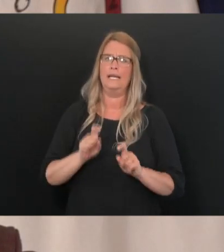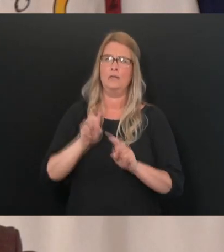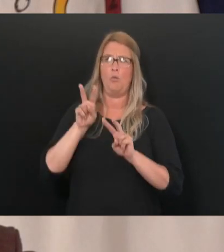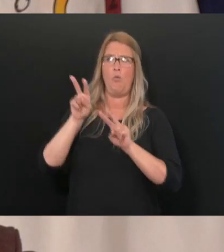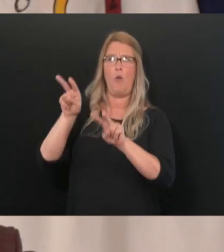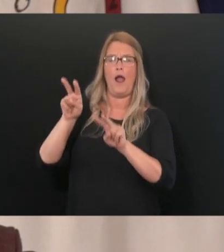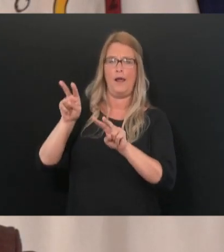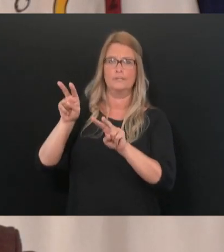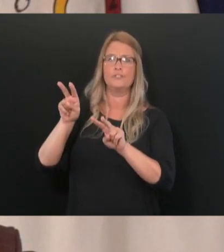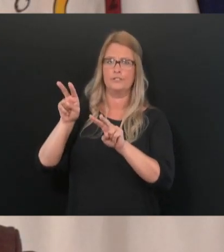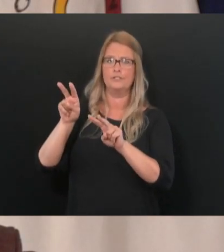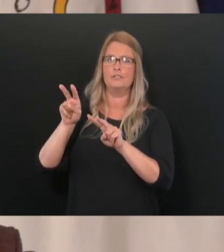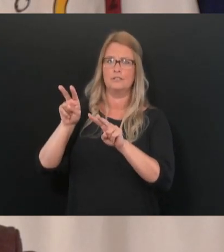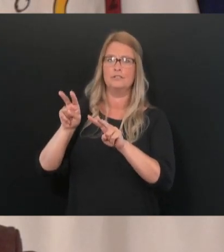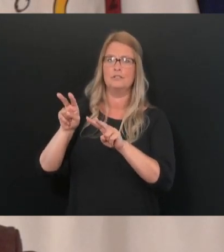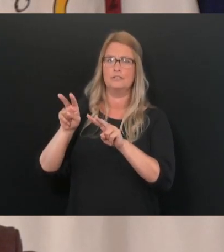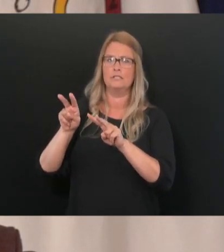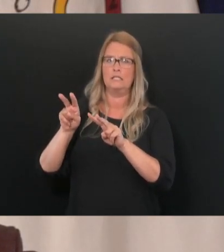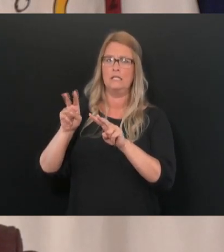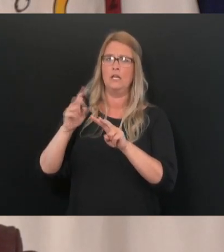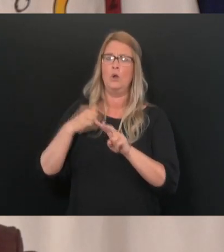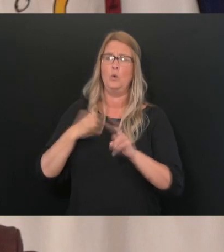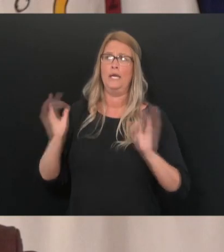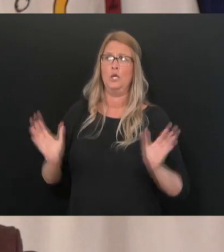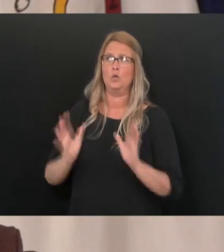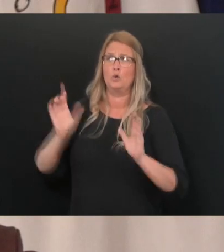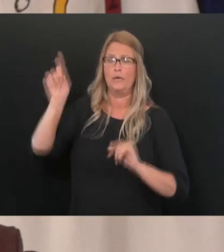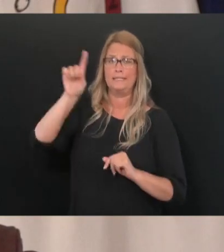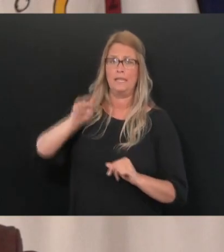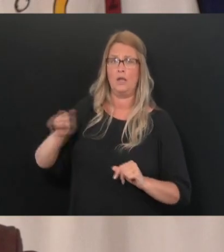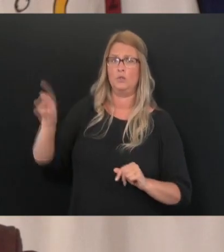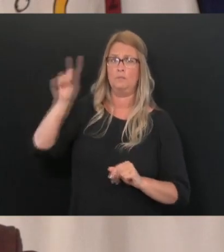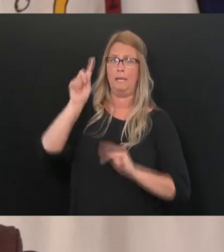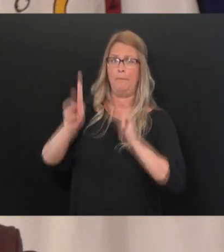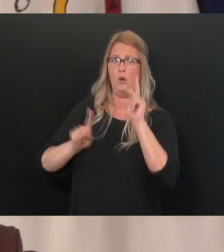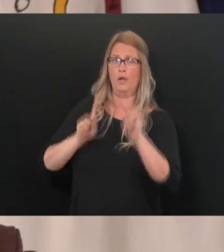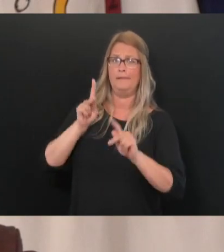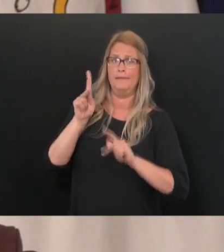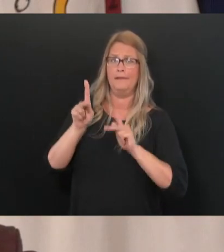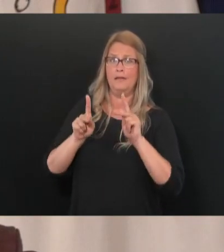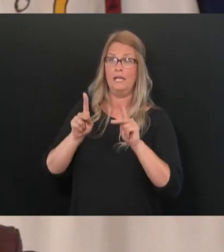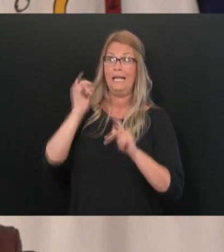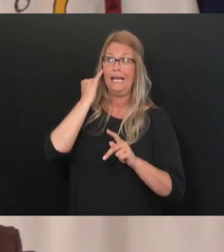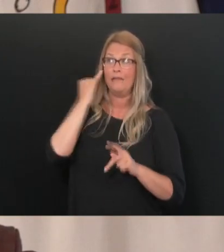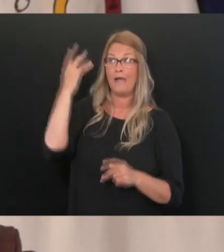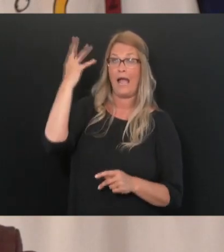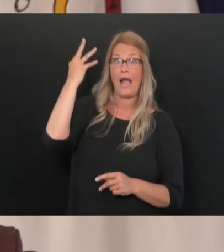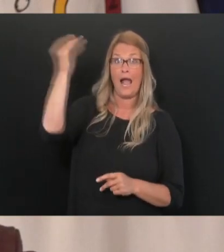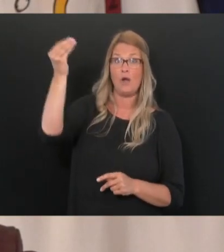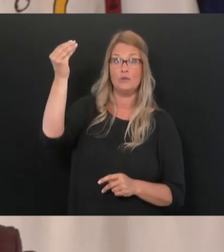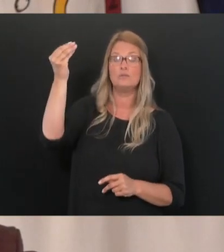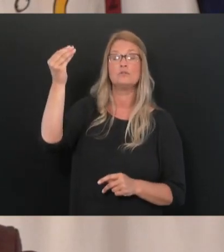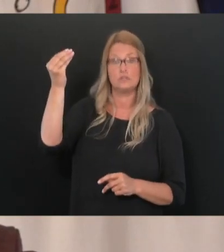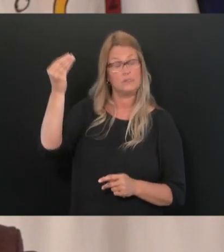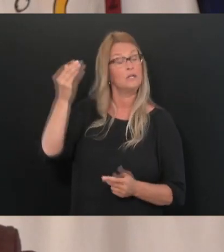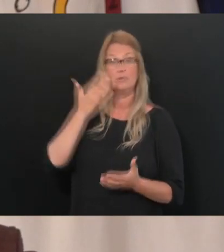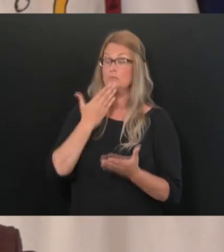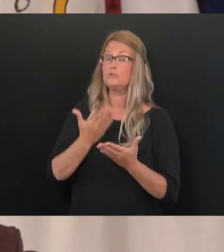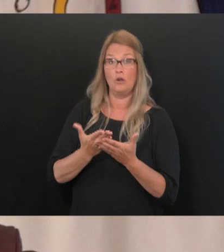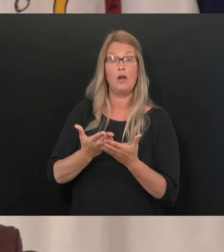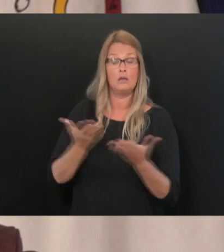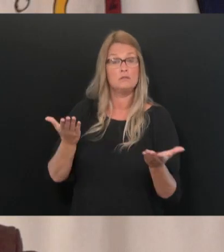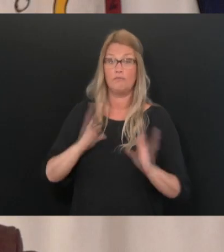and watching like crazy, and we urge the people there as they go out. That's good, all's